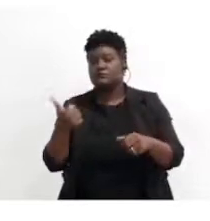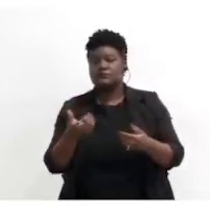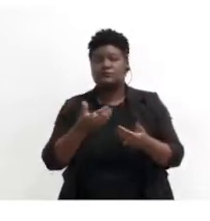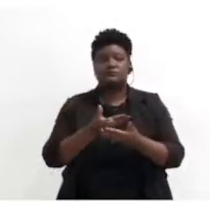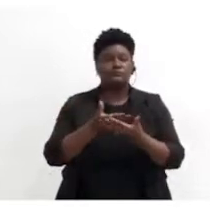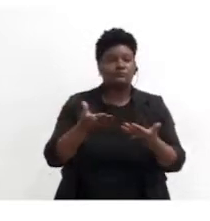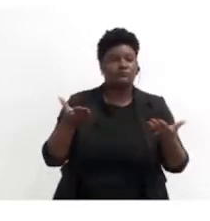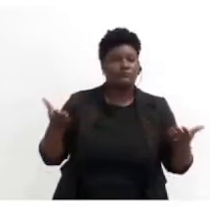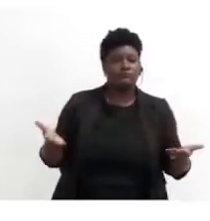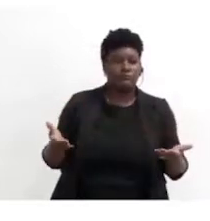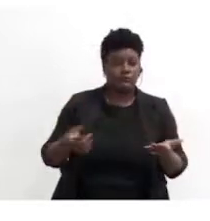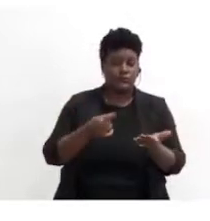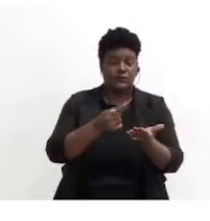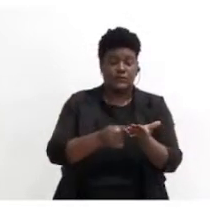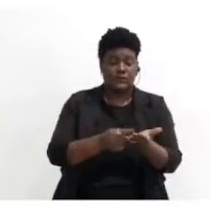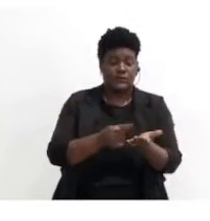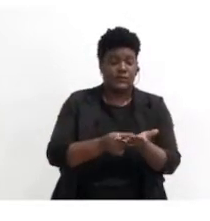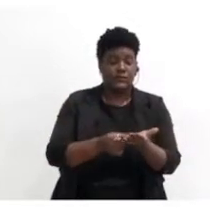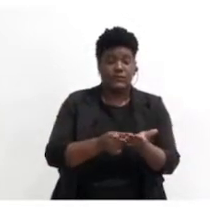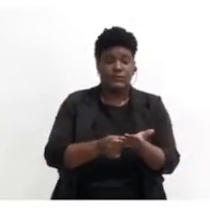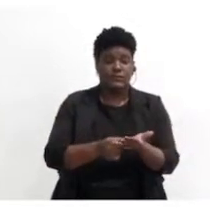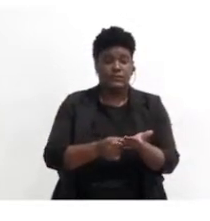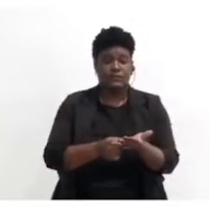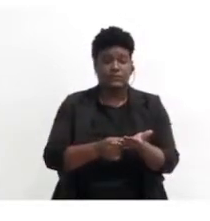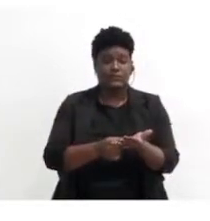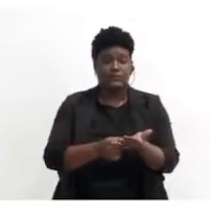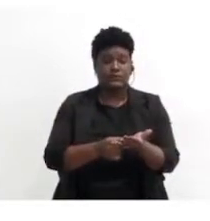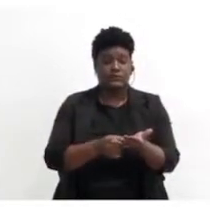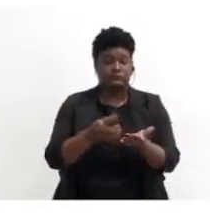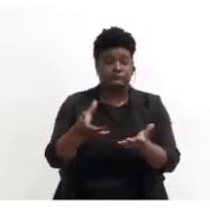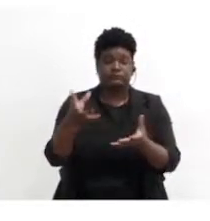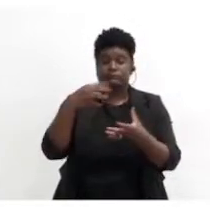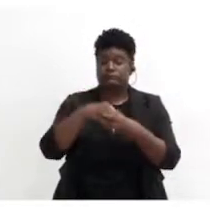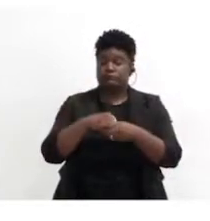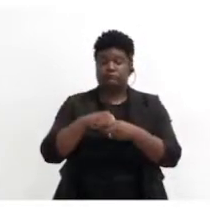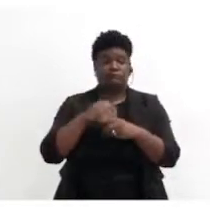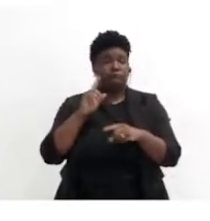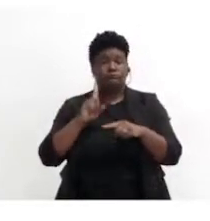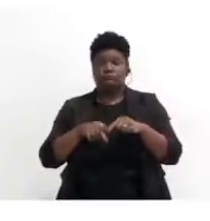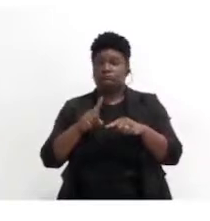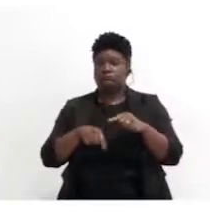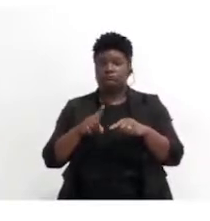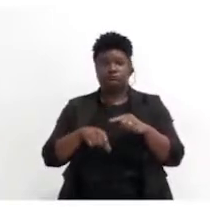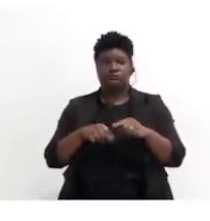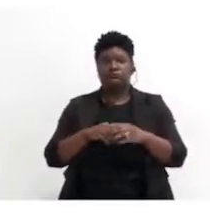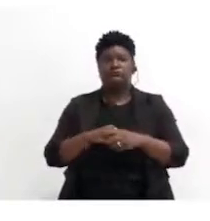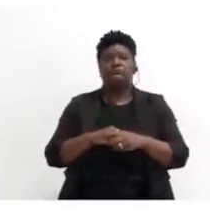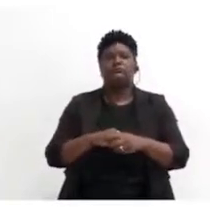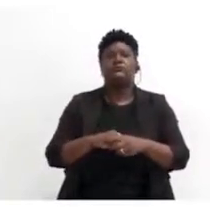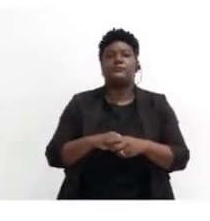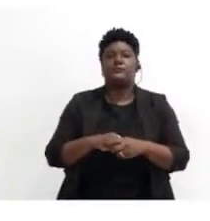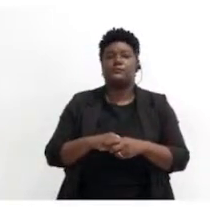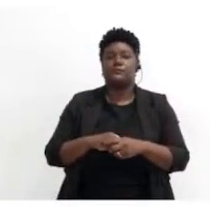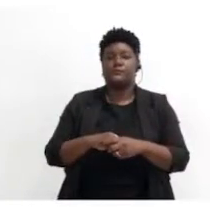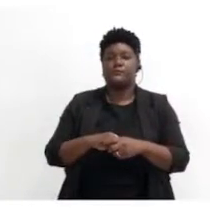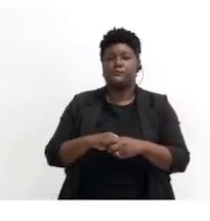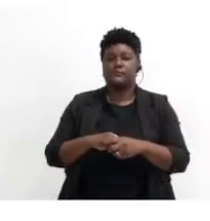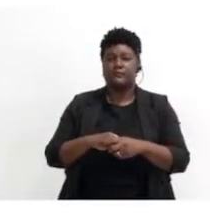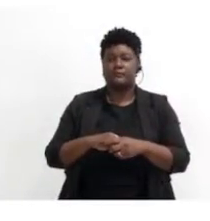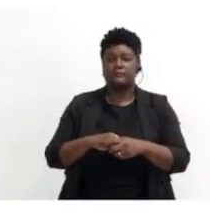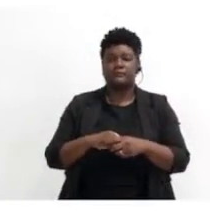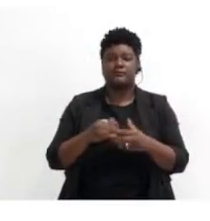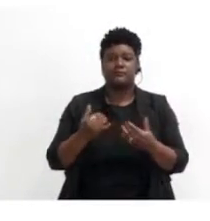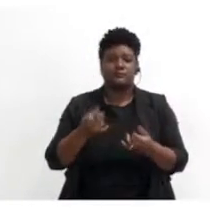created, and we call this a fan-out wafer-level package, the picture on the lower right there. So